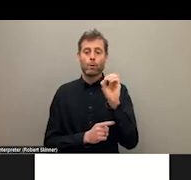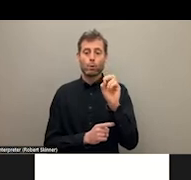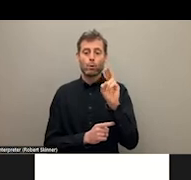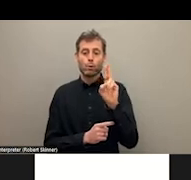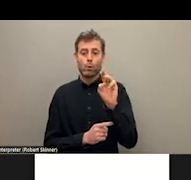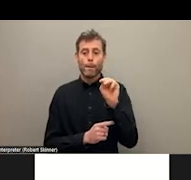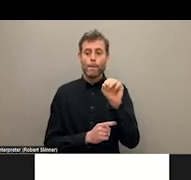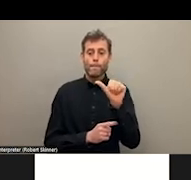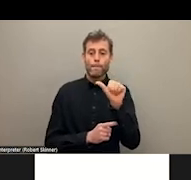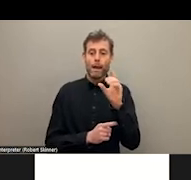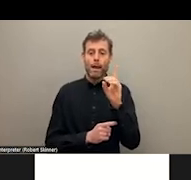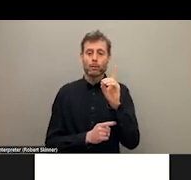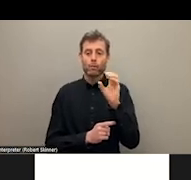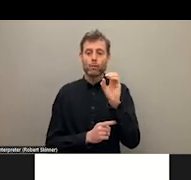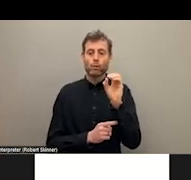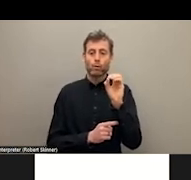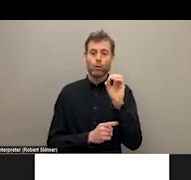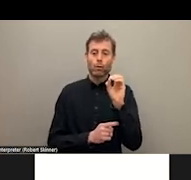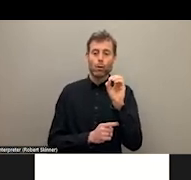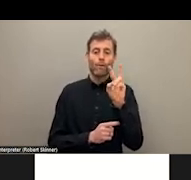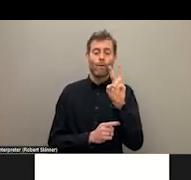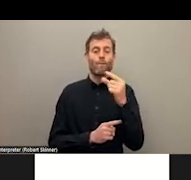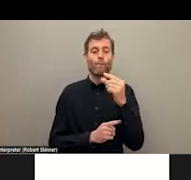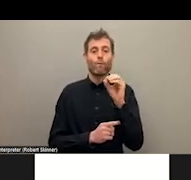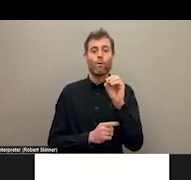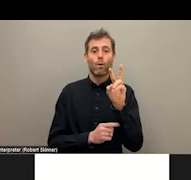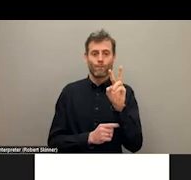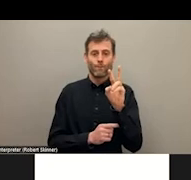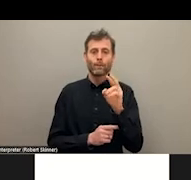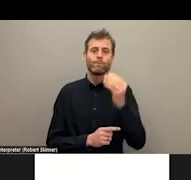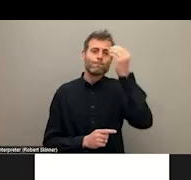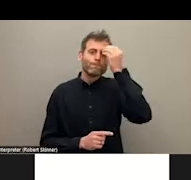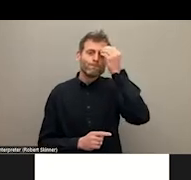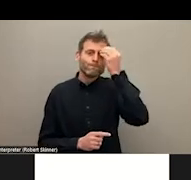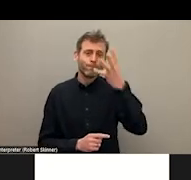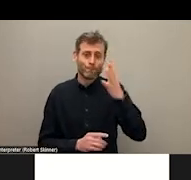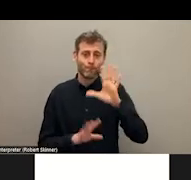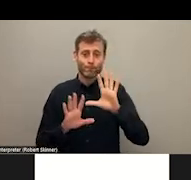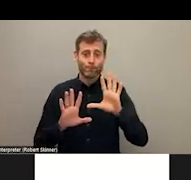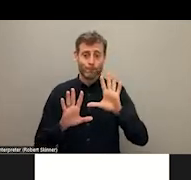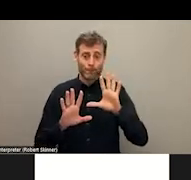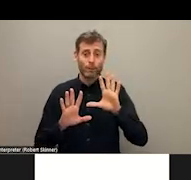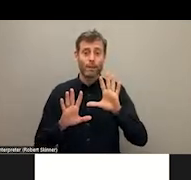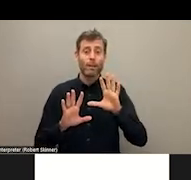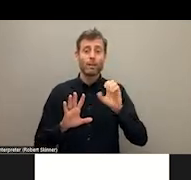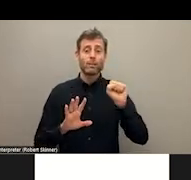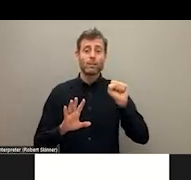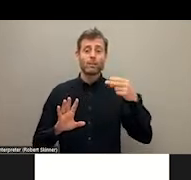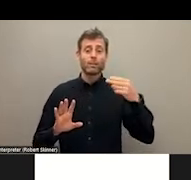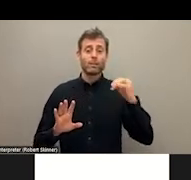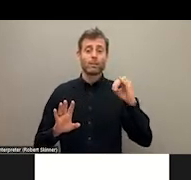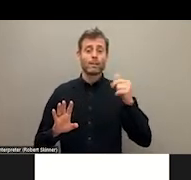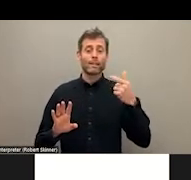Just yeah. Oh, sorry, we thought you'd frozen. Yeah, we're going to move on to the next speaker now, Shitaye, if that's